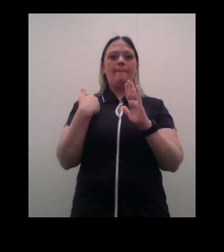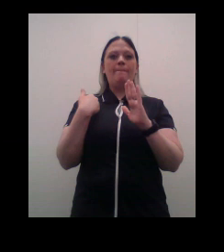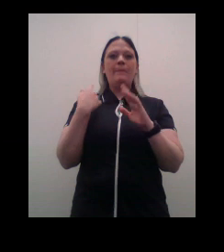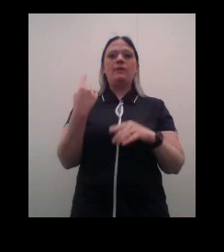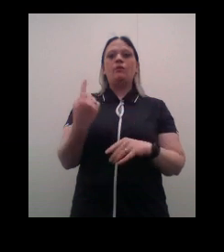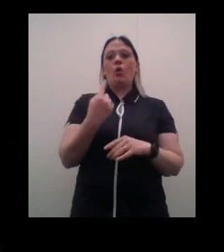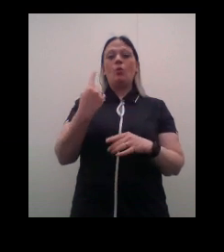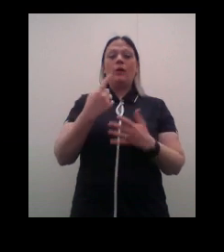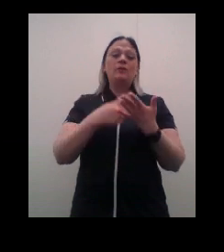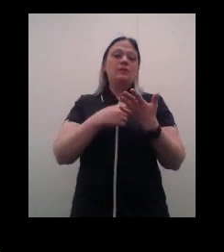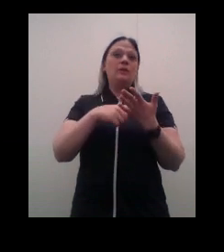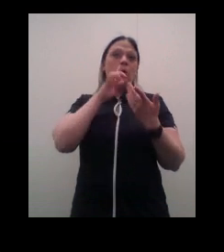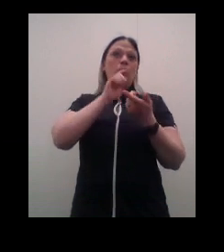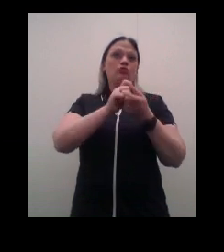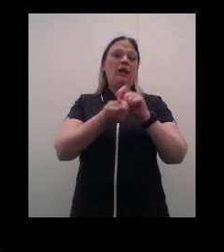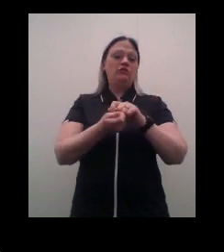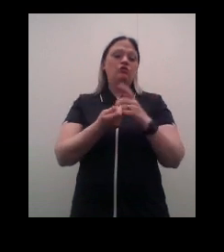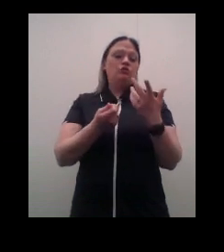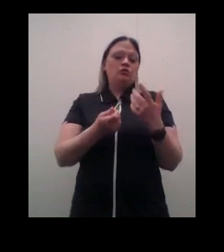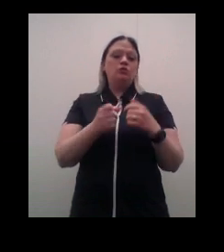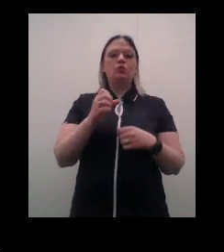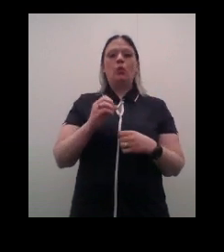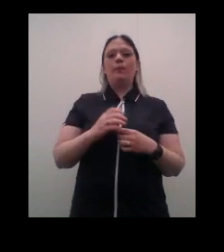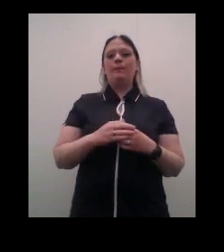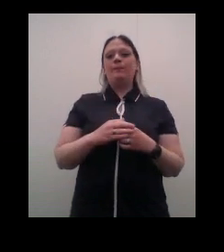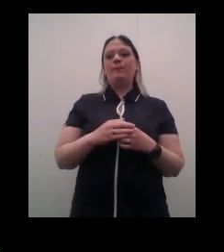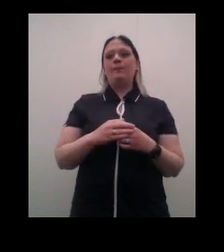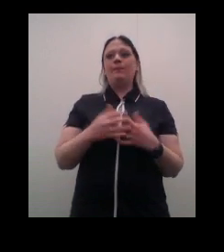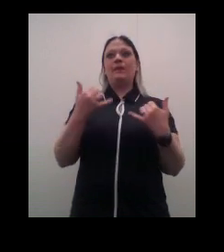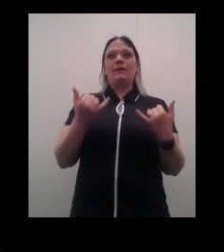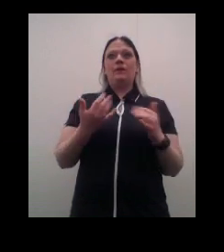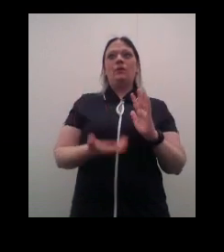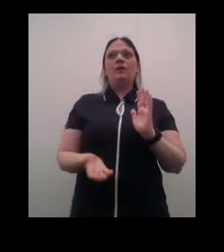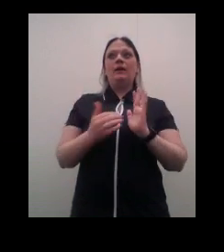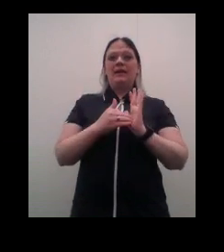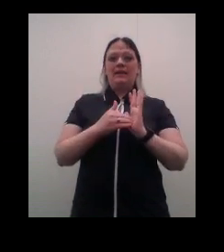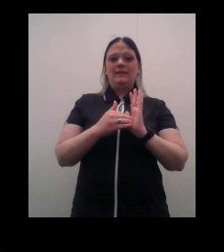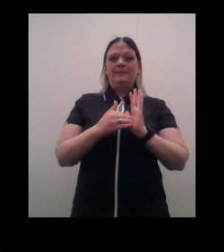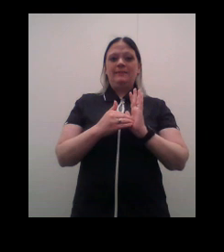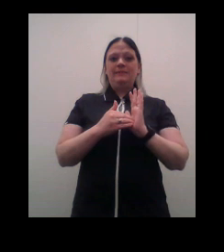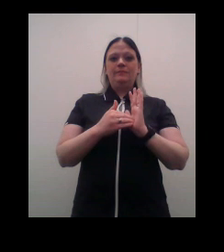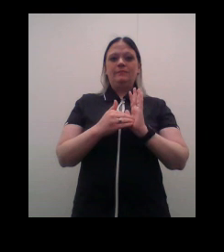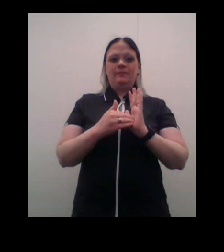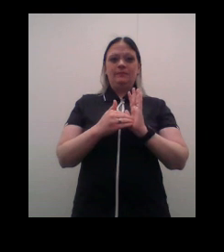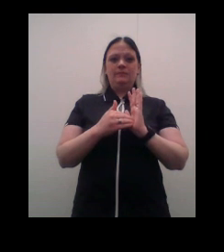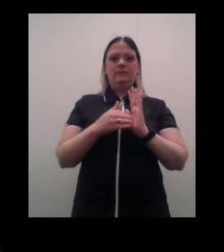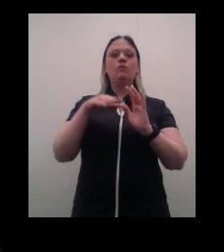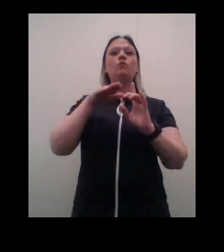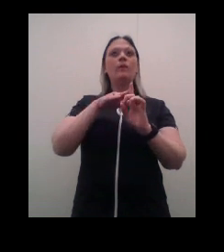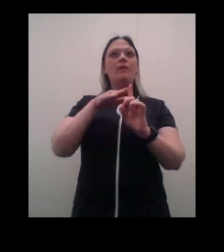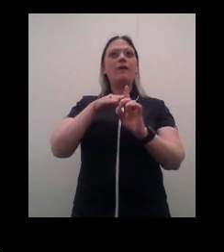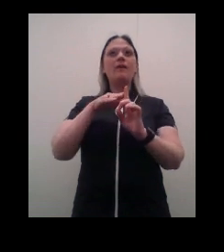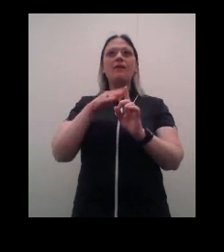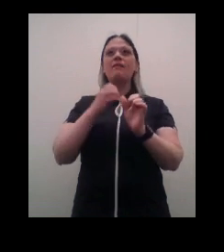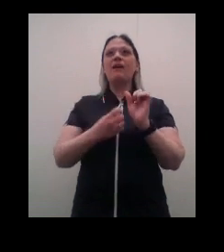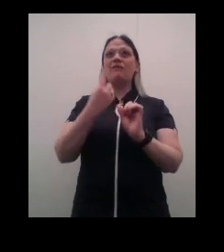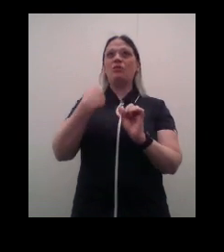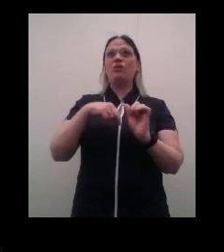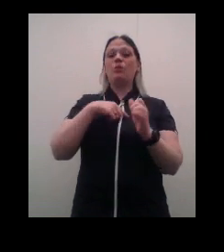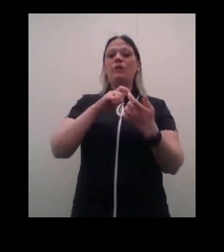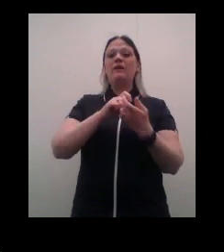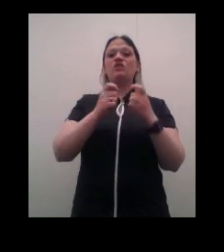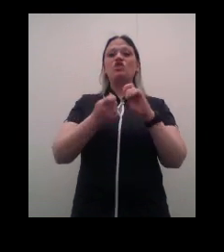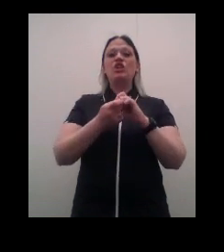it sometimes changes. So now we want to once again remind everybody that we have changed